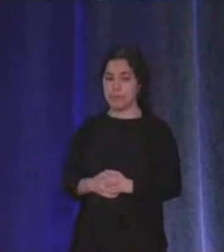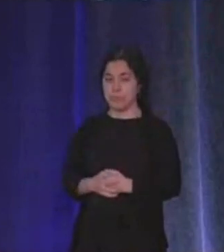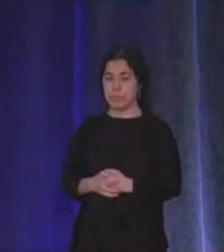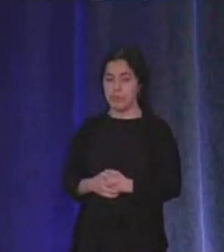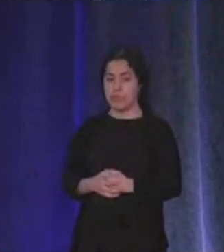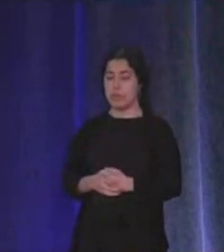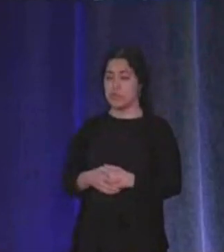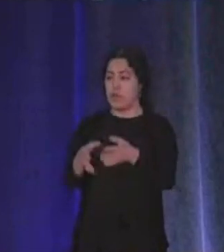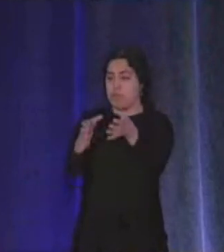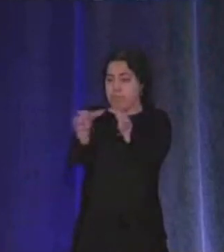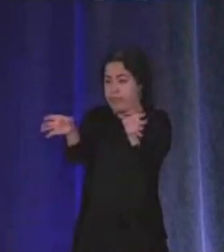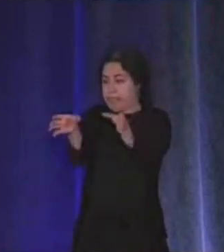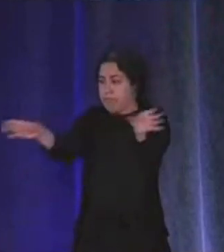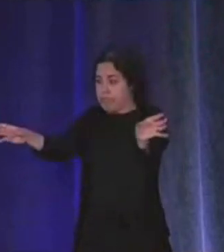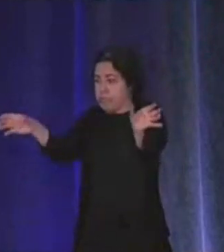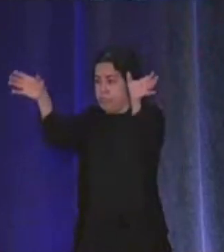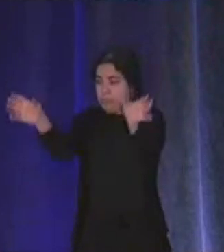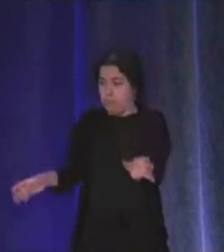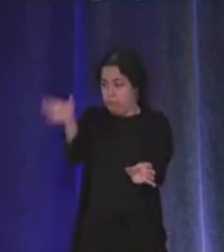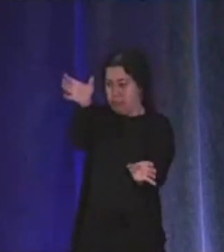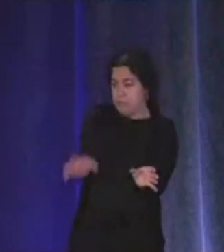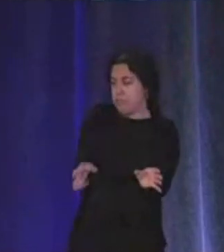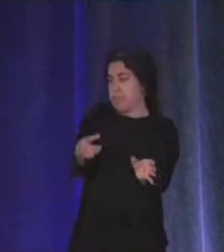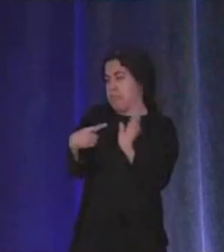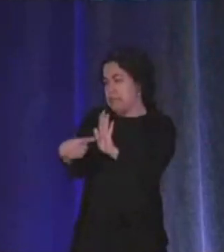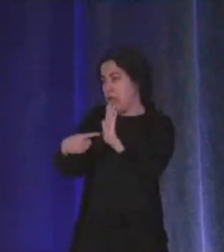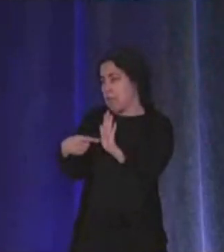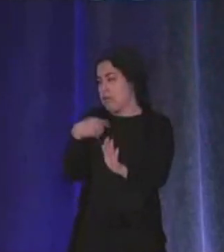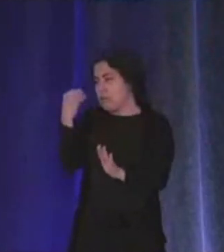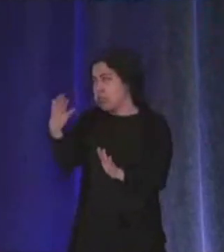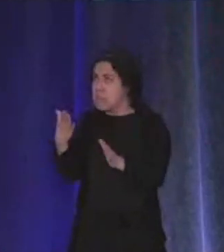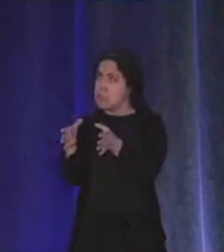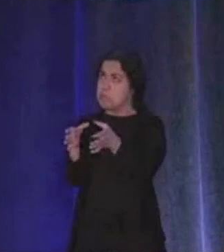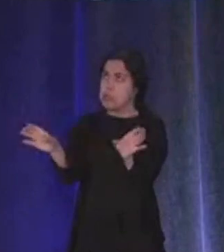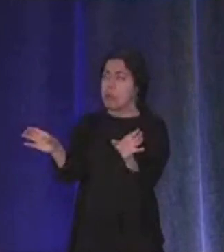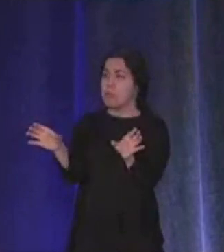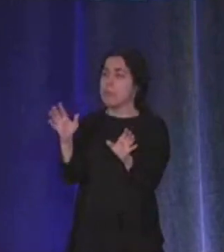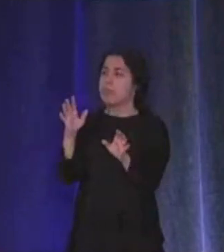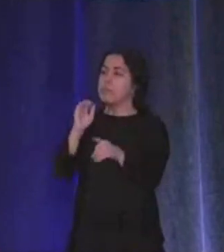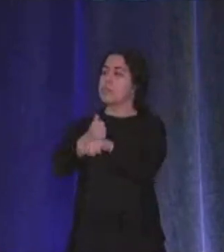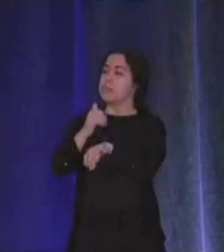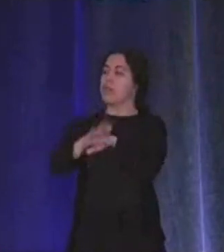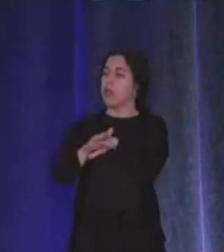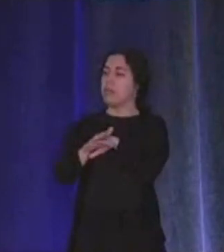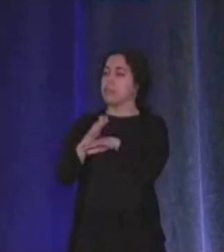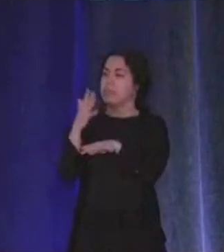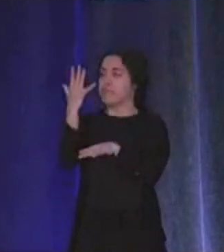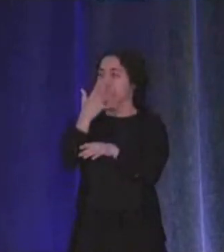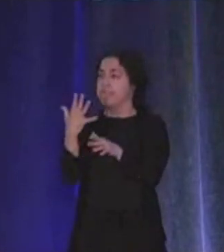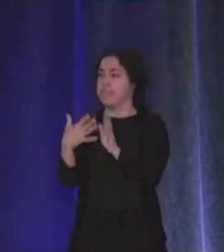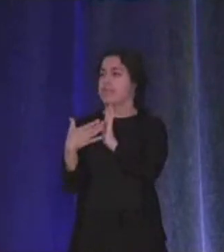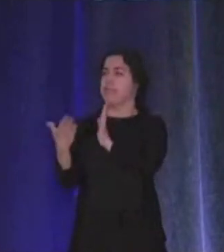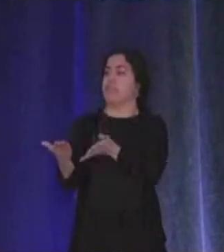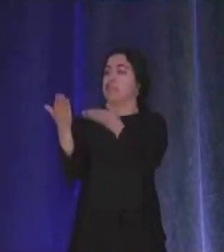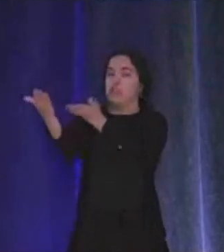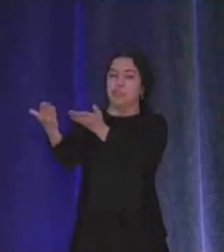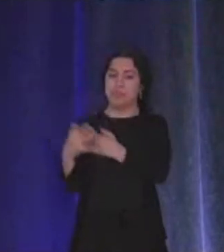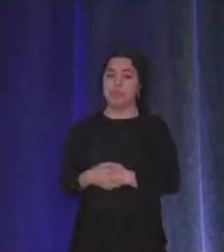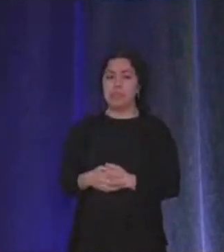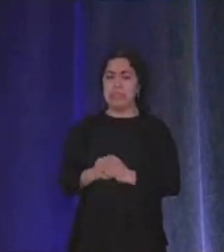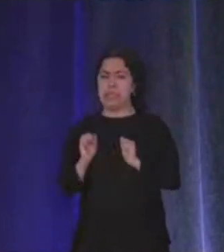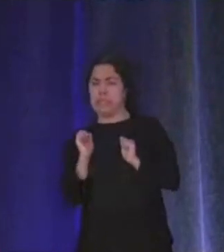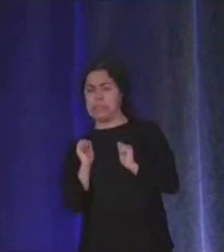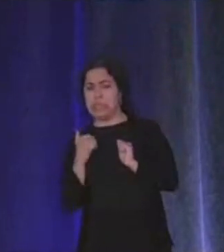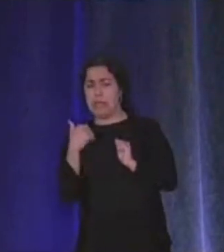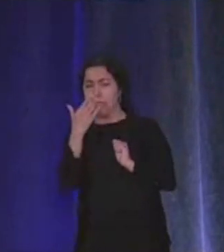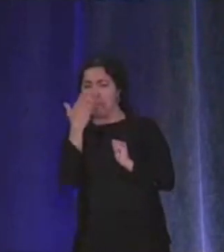So for example, I decided to say, hey, let's like kind of break this up by feature. So I forgot to update billing